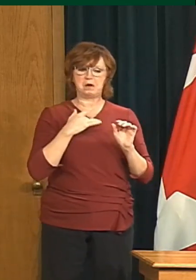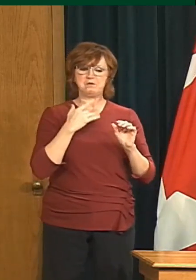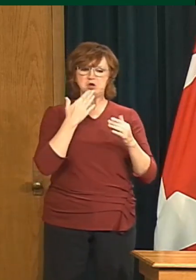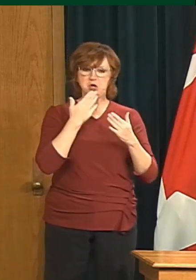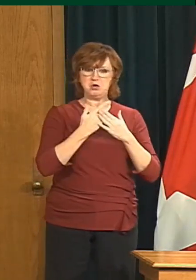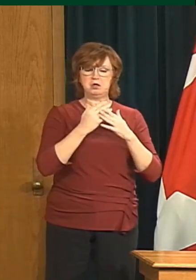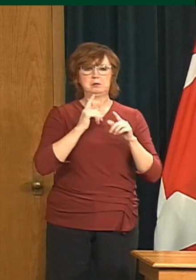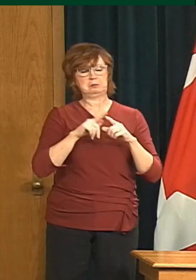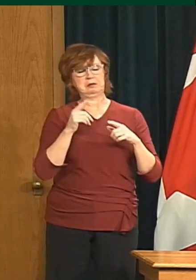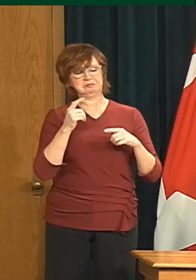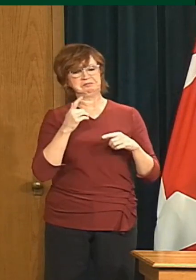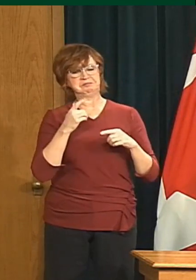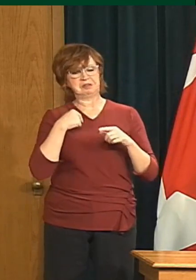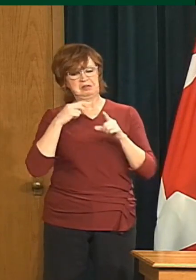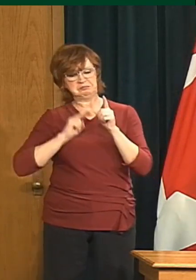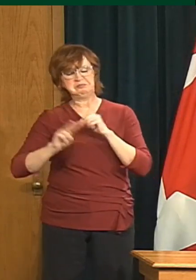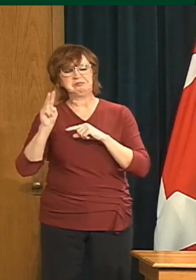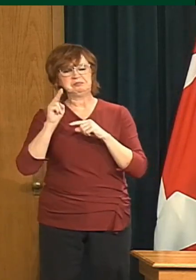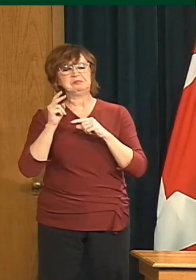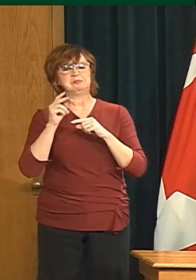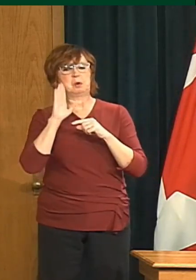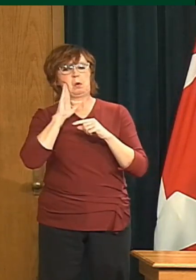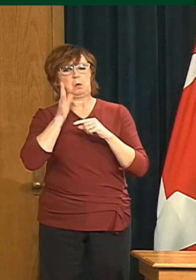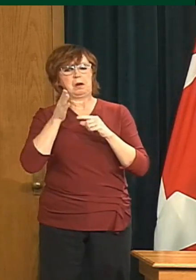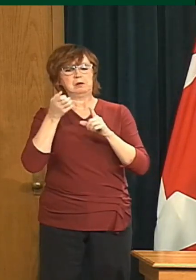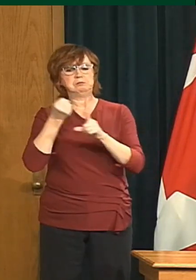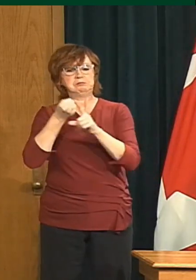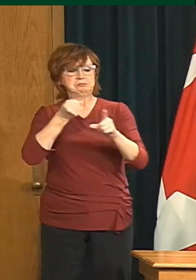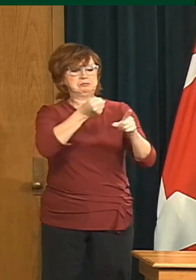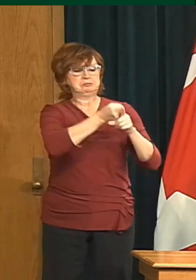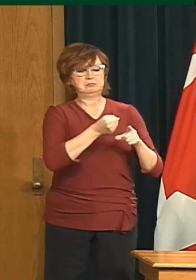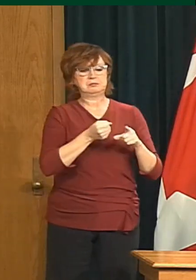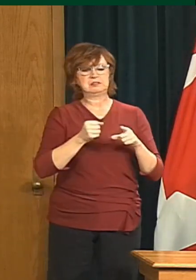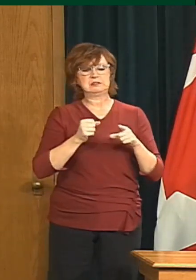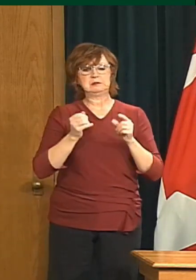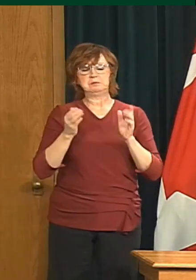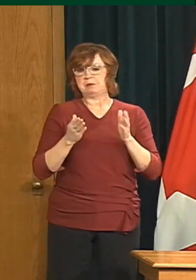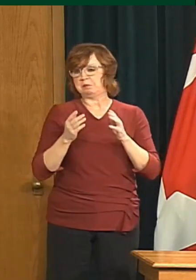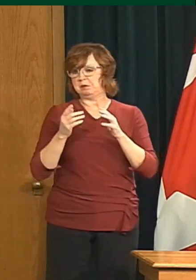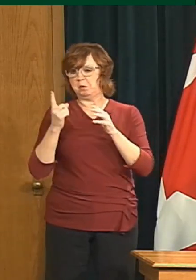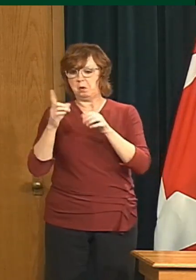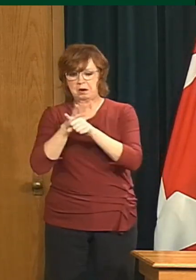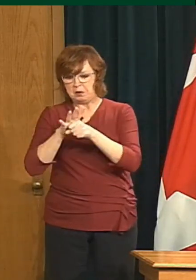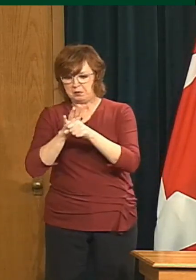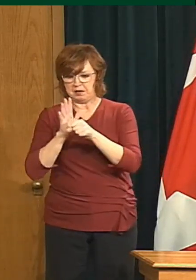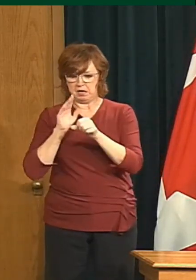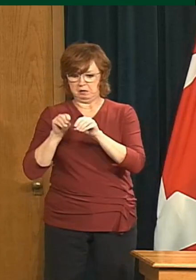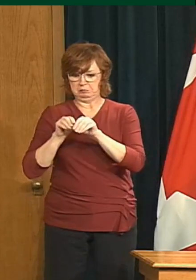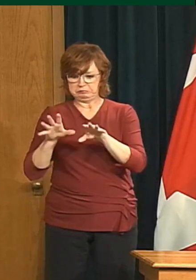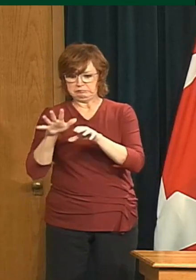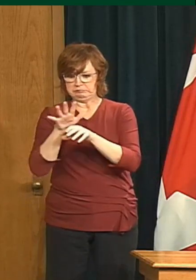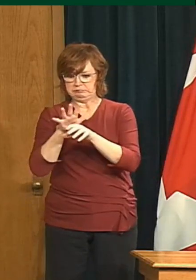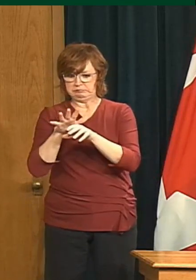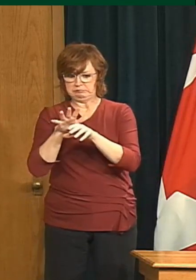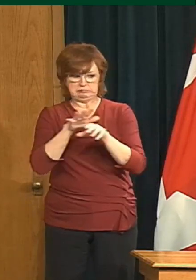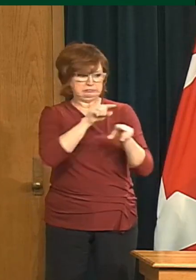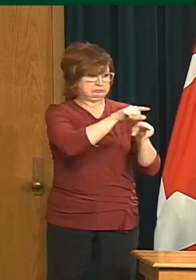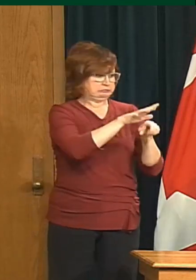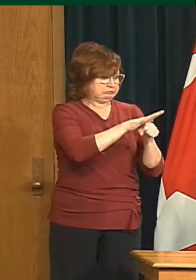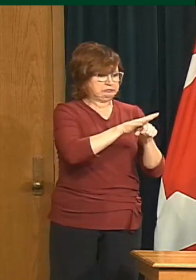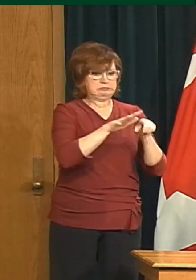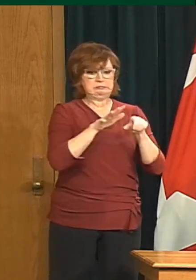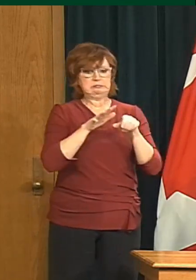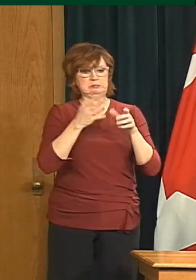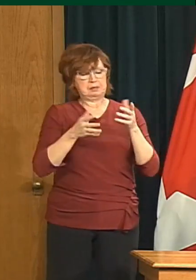time to time. And the important thing to acknowledge is that we have the capacity to perform the testing required,